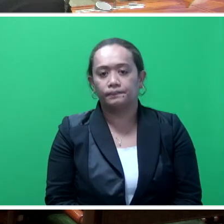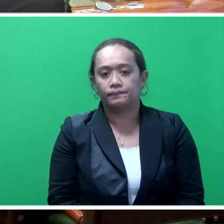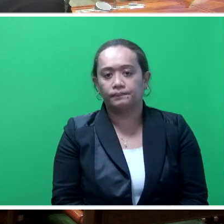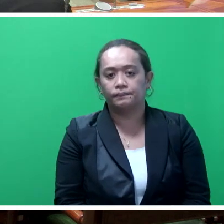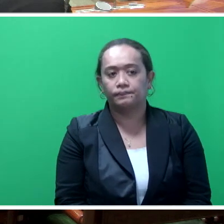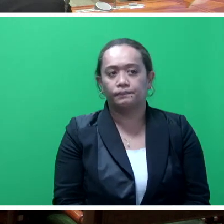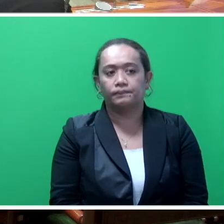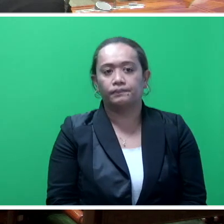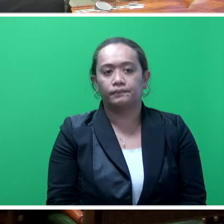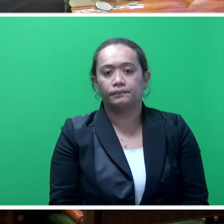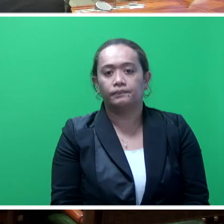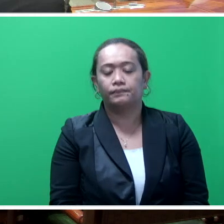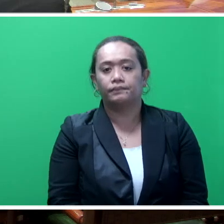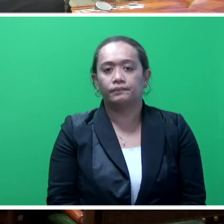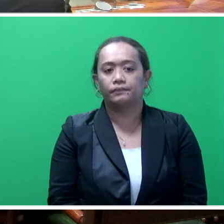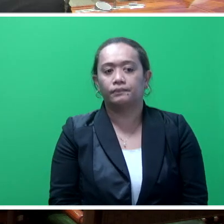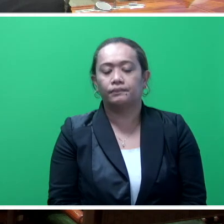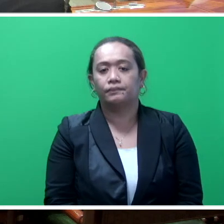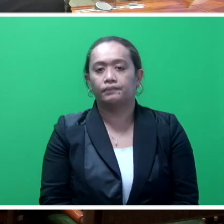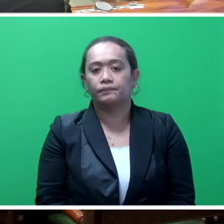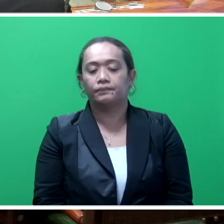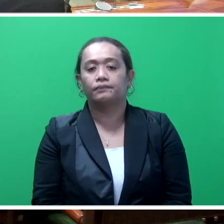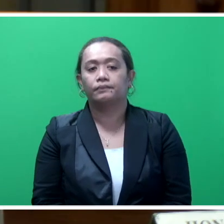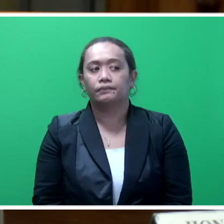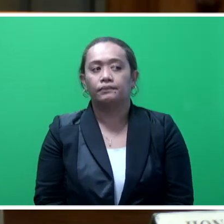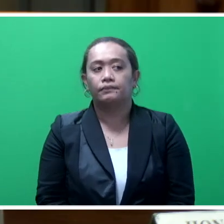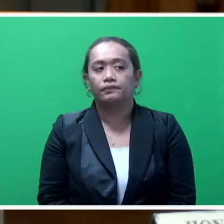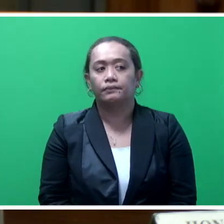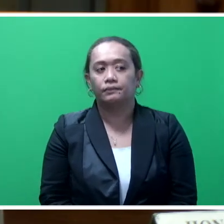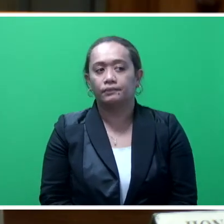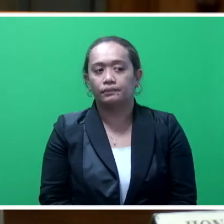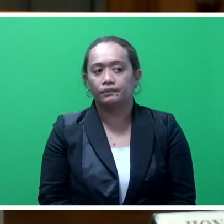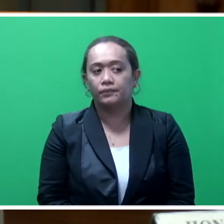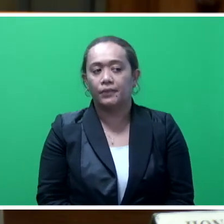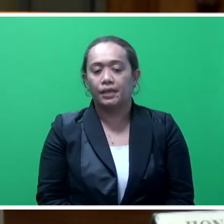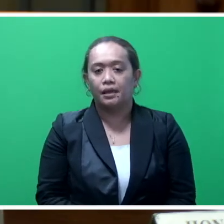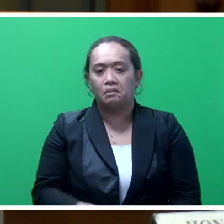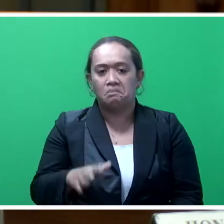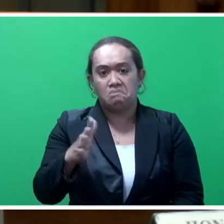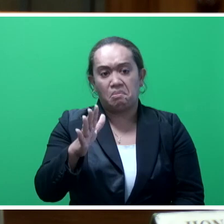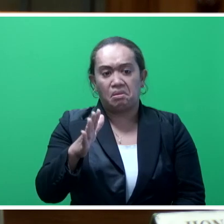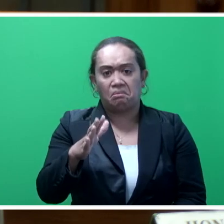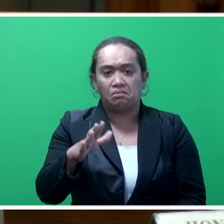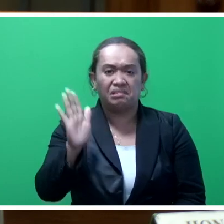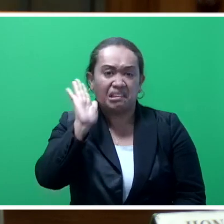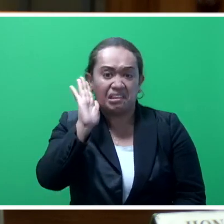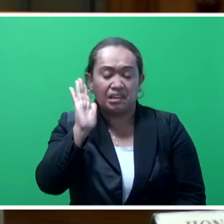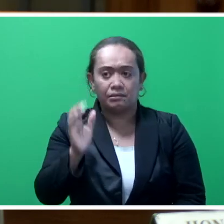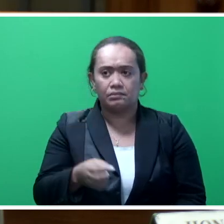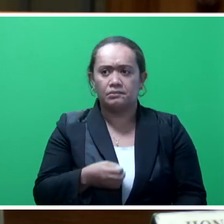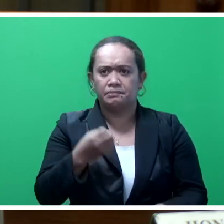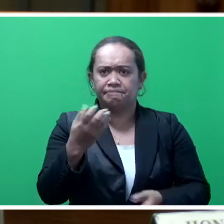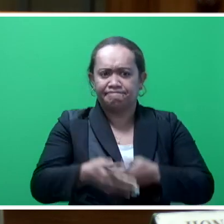Probably, I don't know, he's not able to hear the delivery that I made just a while ago. I said that we